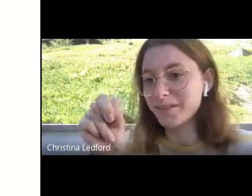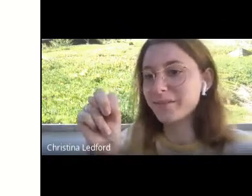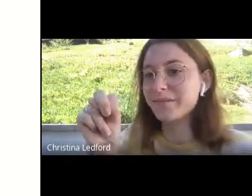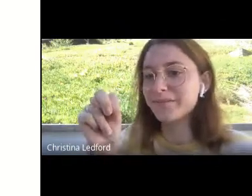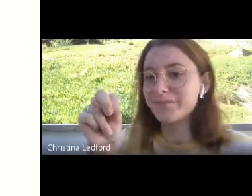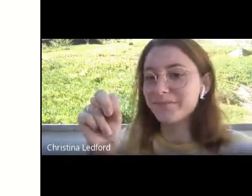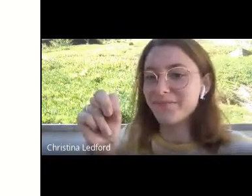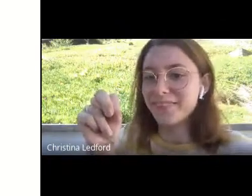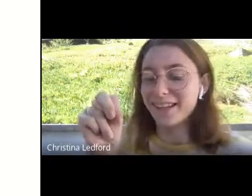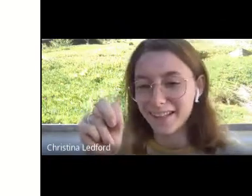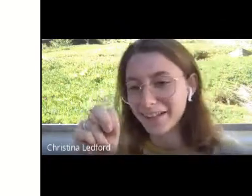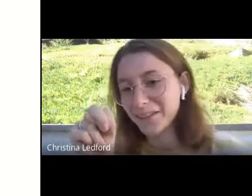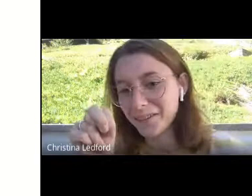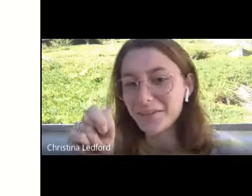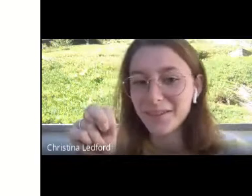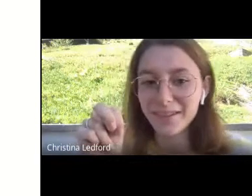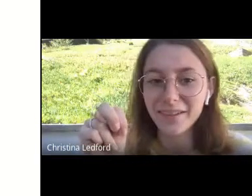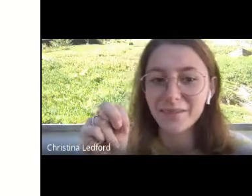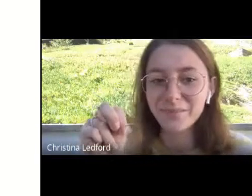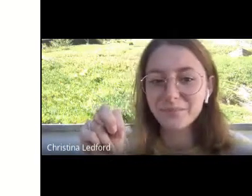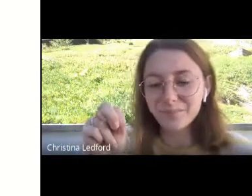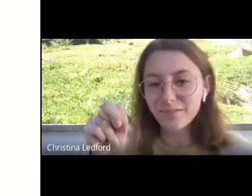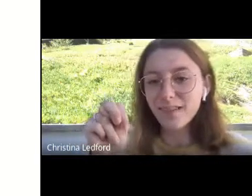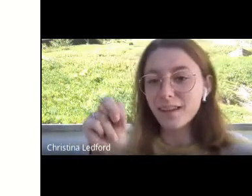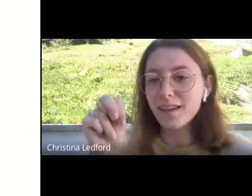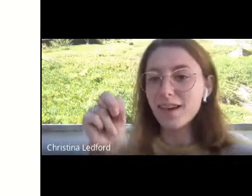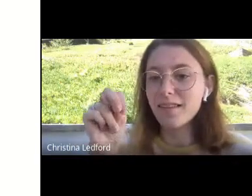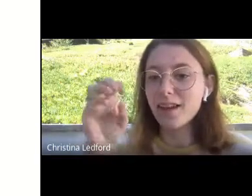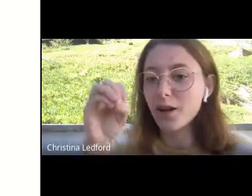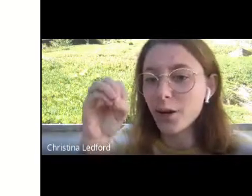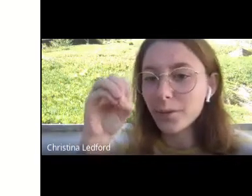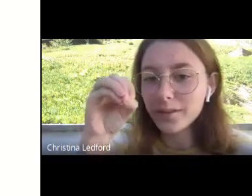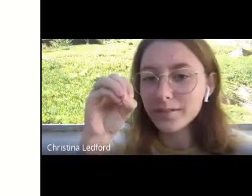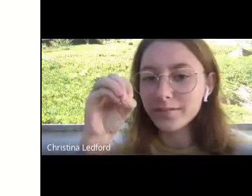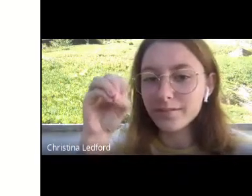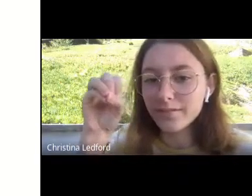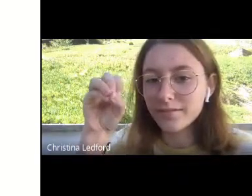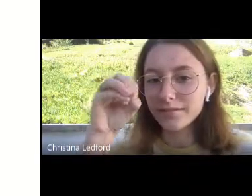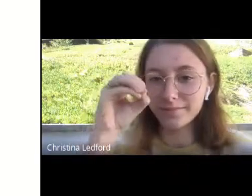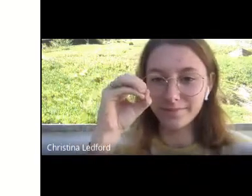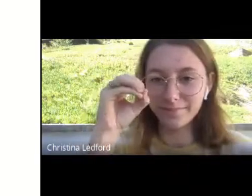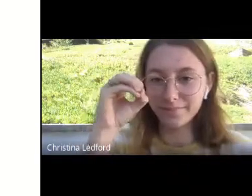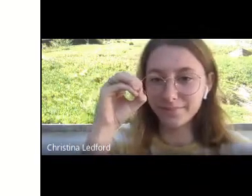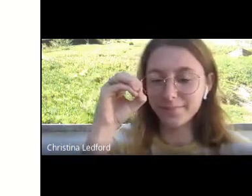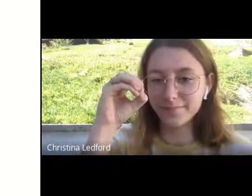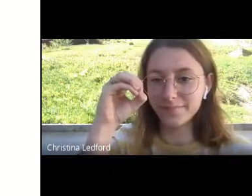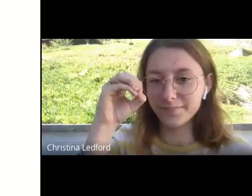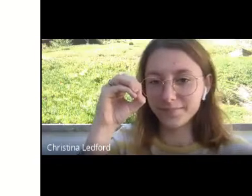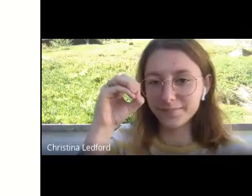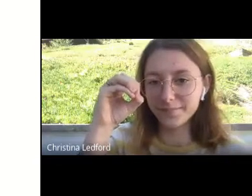is 2. That can get a little confusing too. And then O.